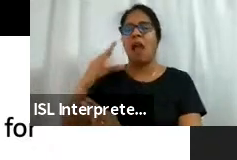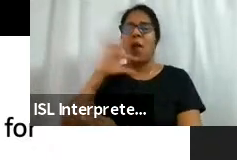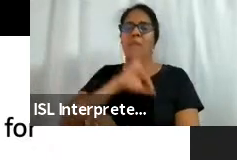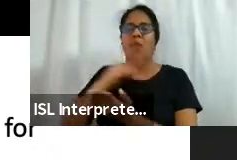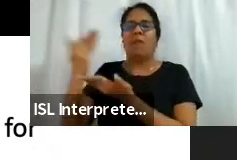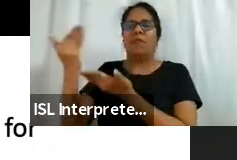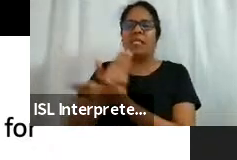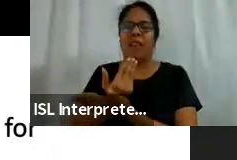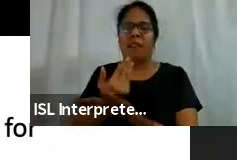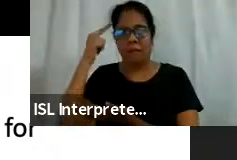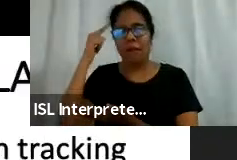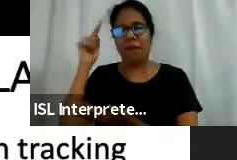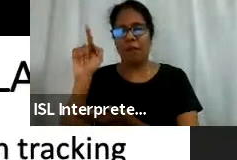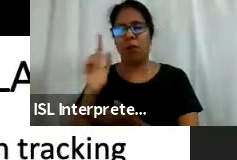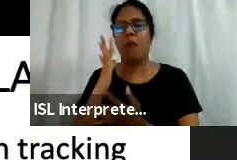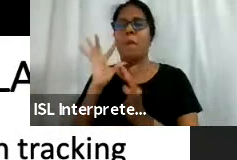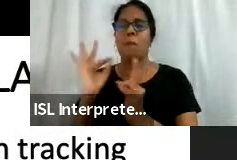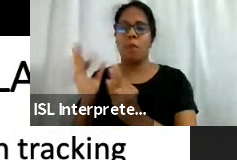house.